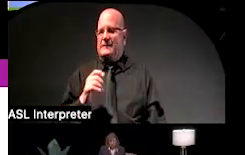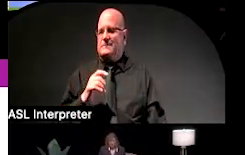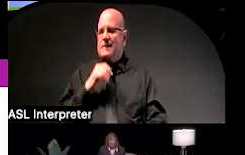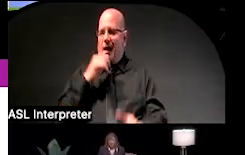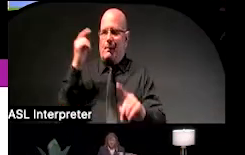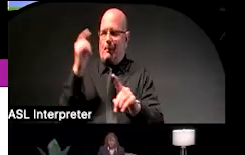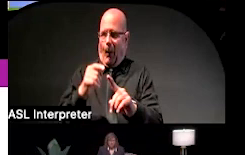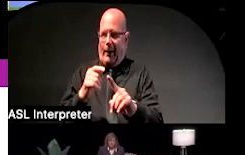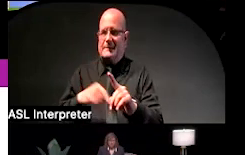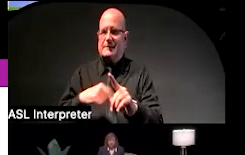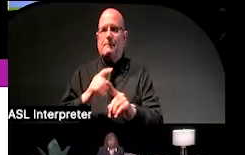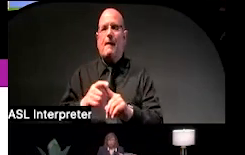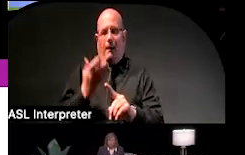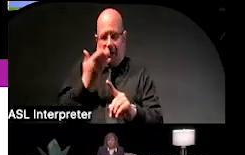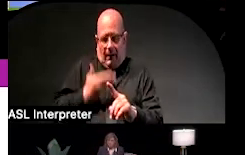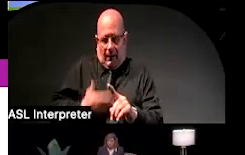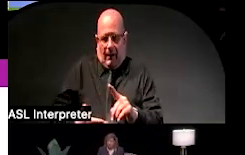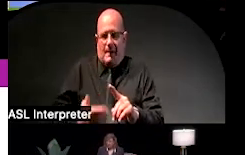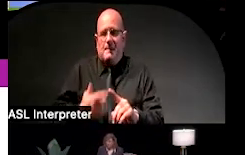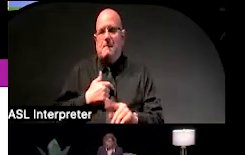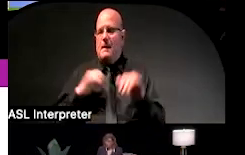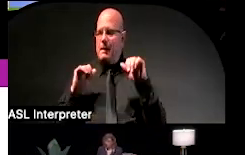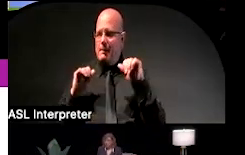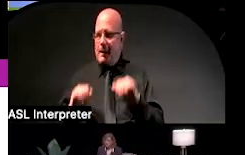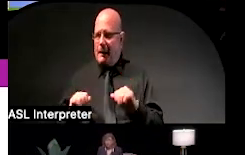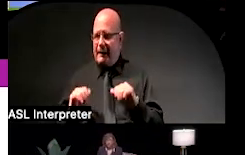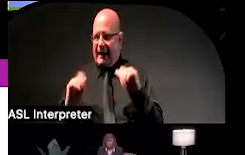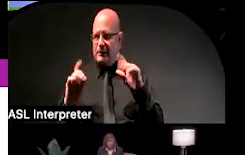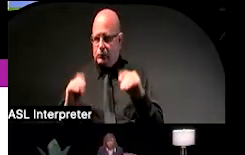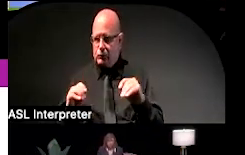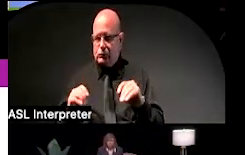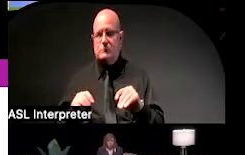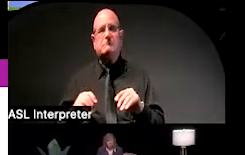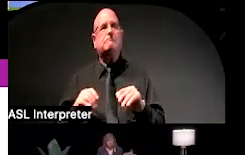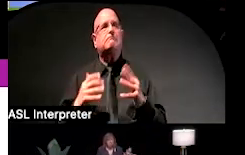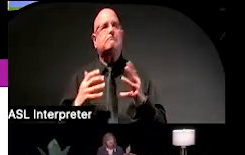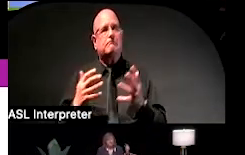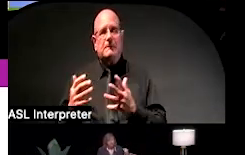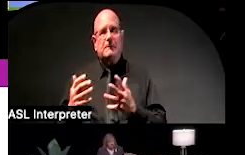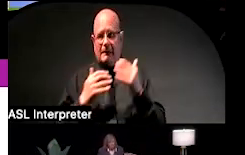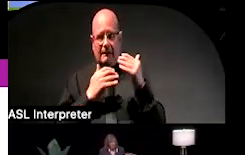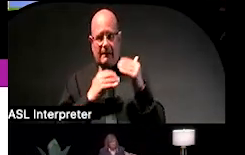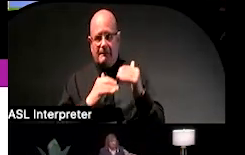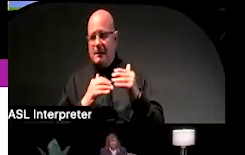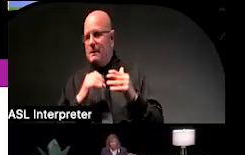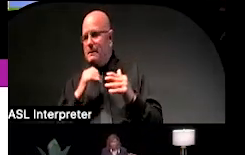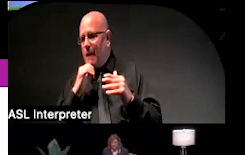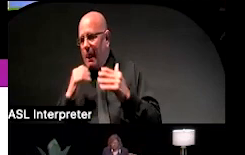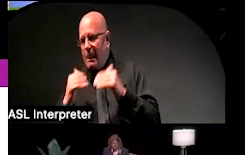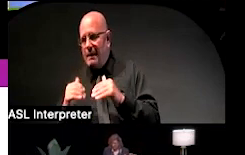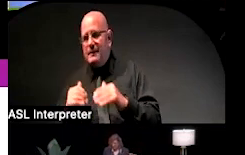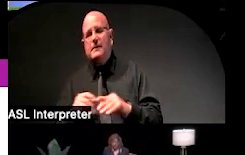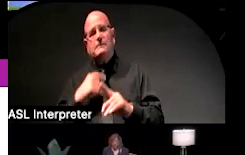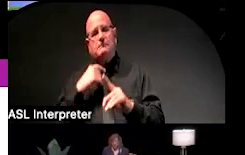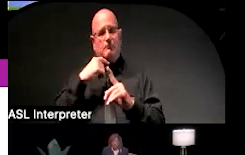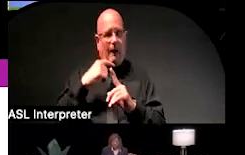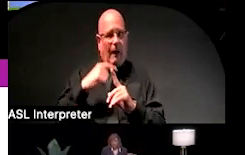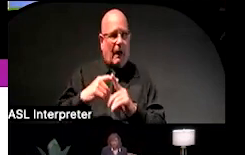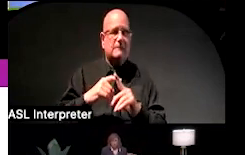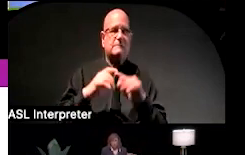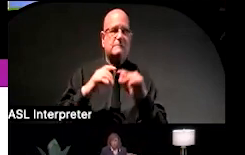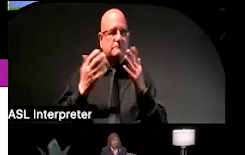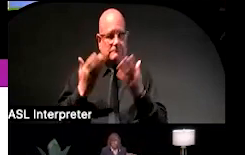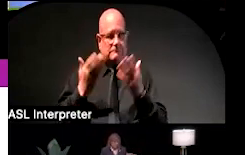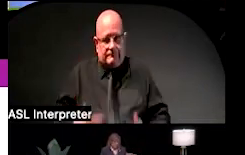are. It's about what your abilities are and what you're able to do and what you cognitively and physically